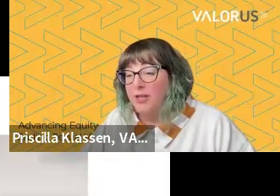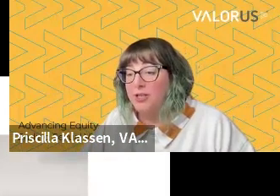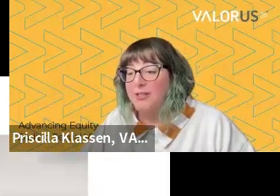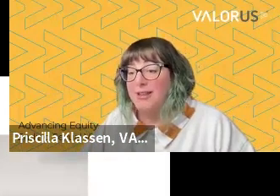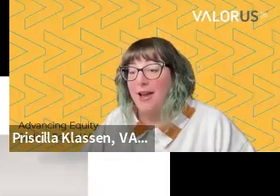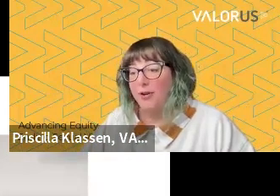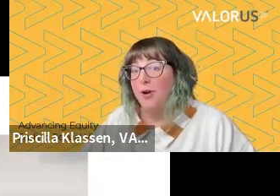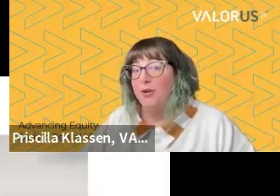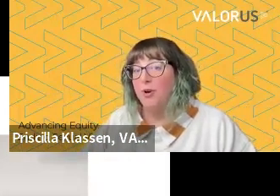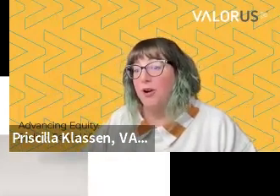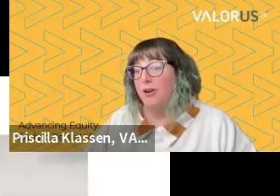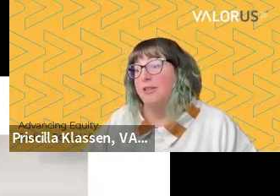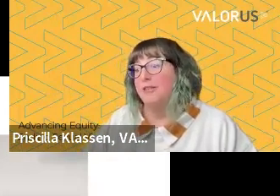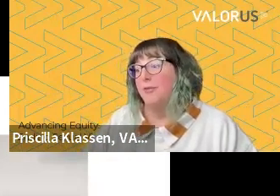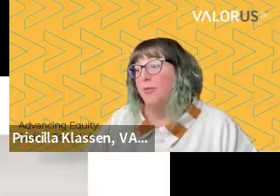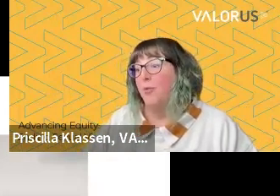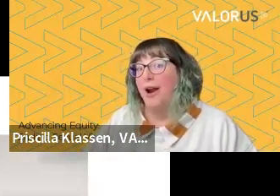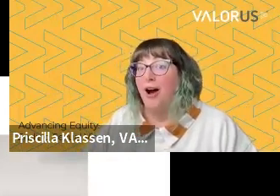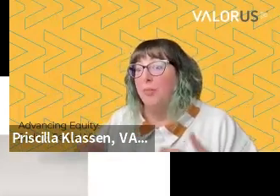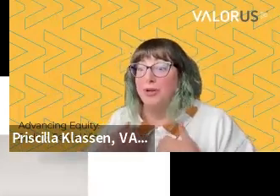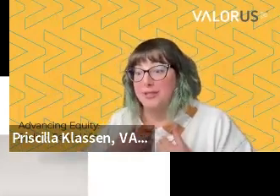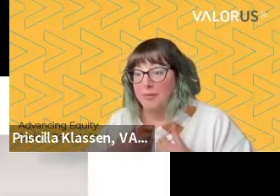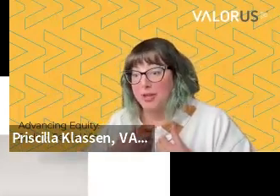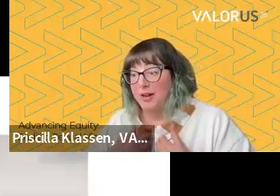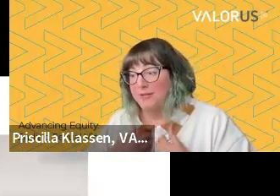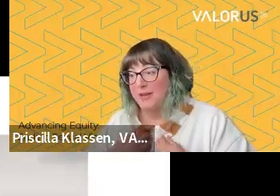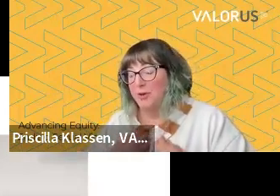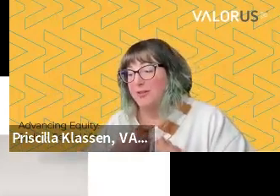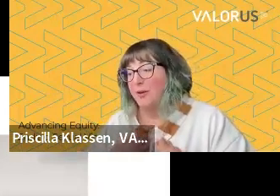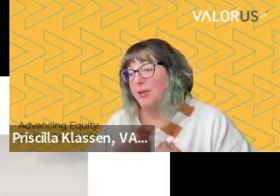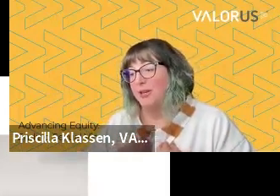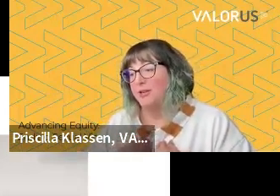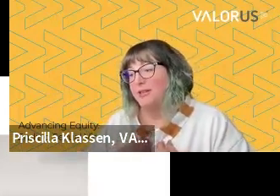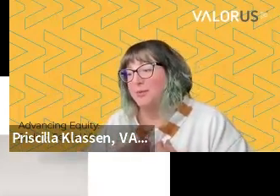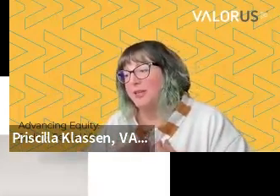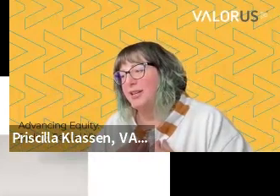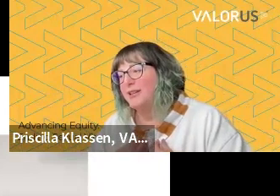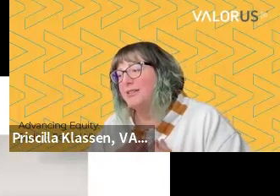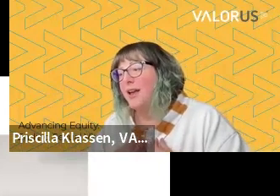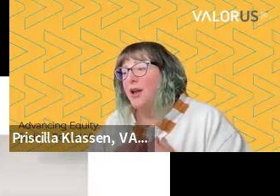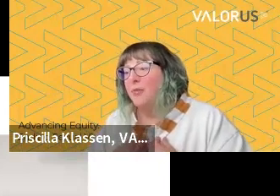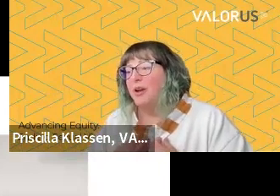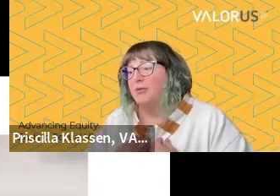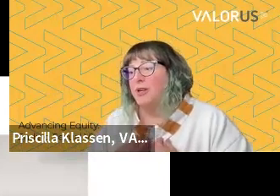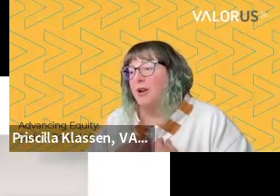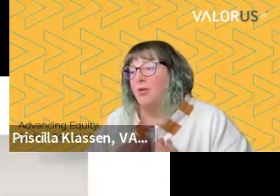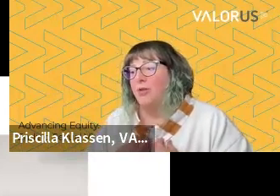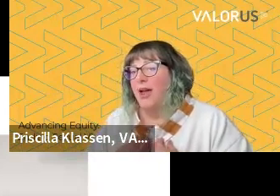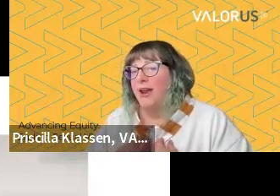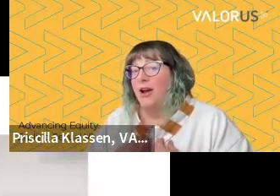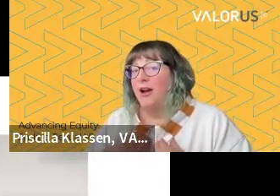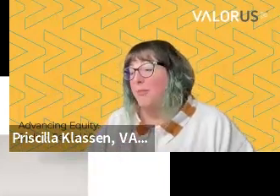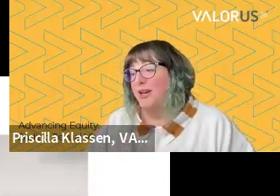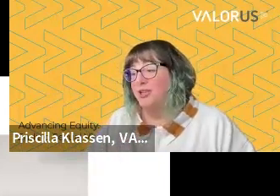offering accommodations to everyone, regardless of what our perception of someone's ability or disability is, because we